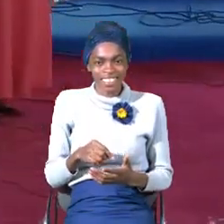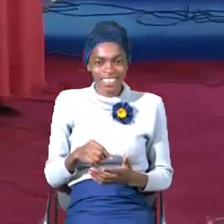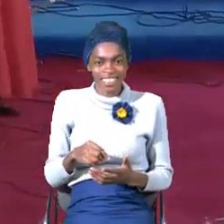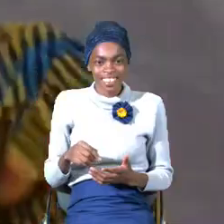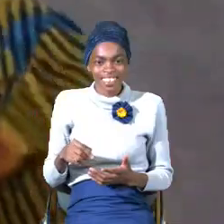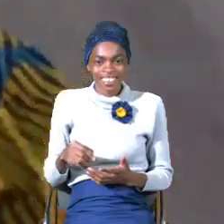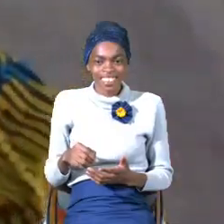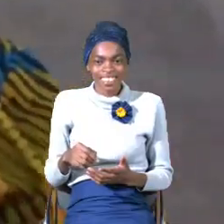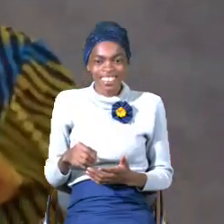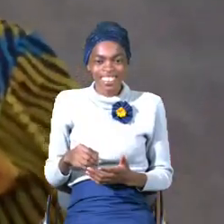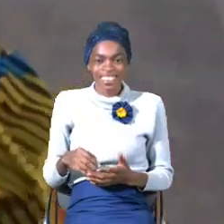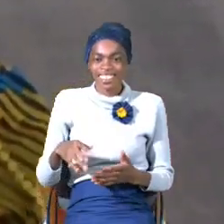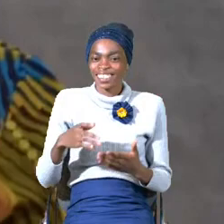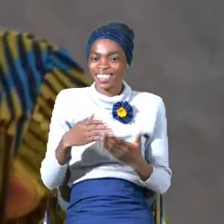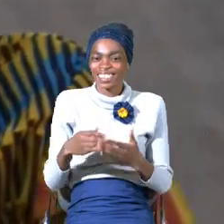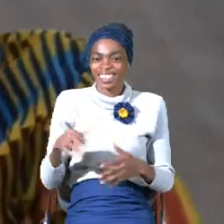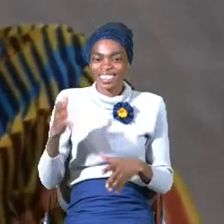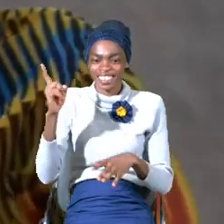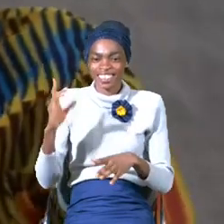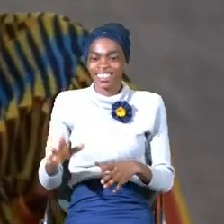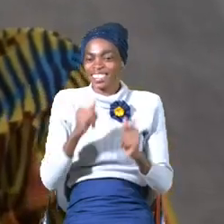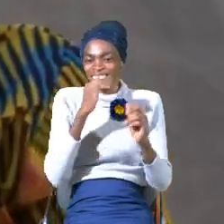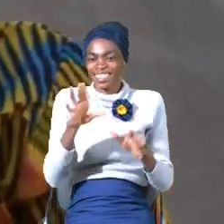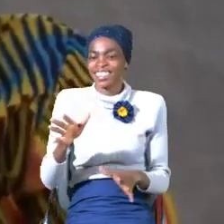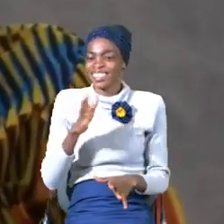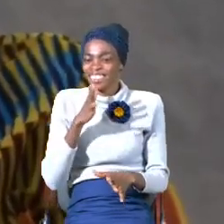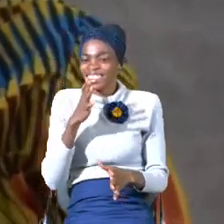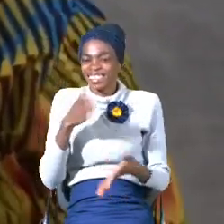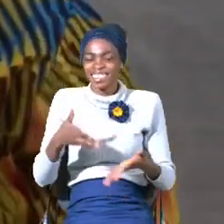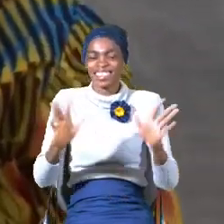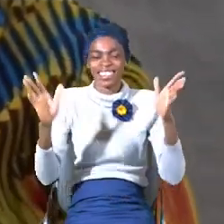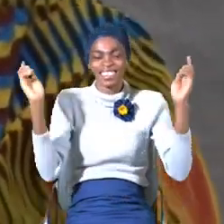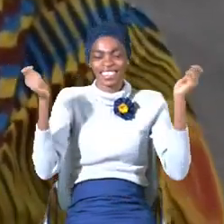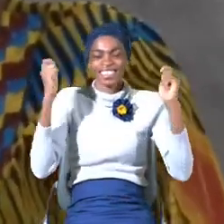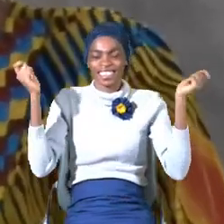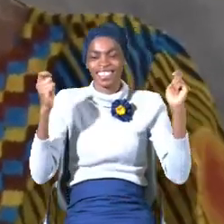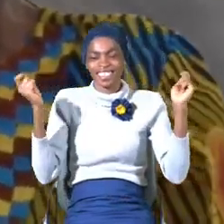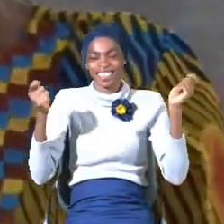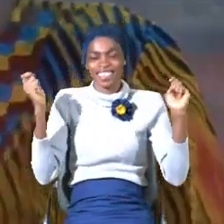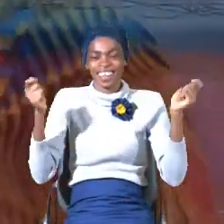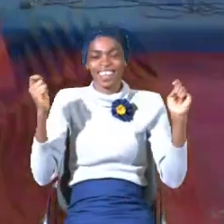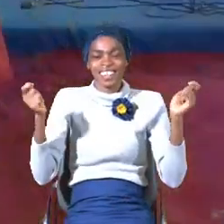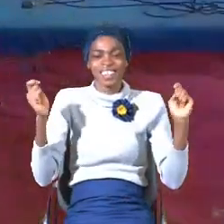Mommy, God bless you, ma. Please, can we celebrate mommy?